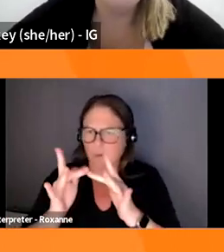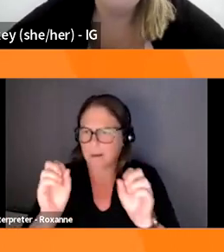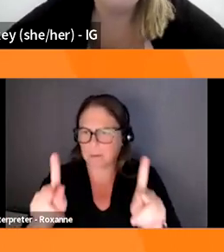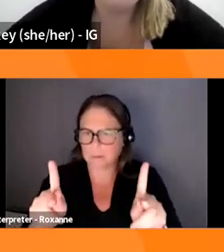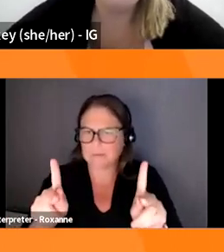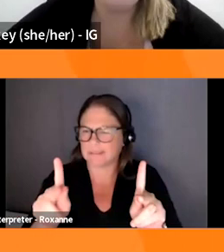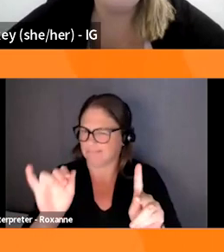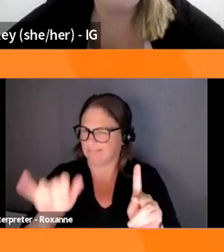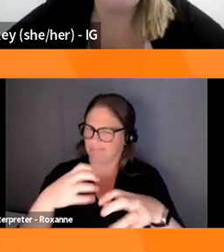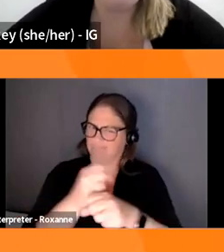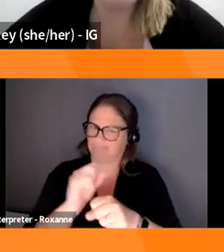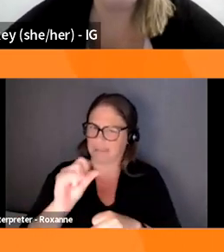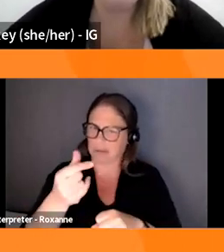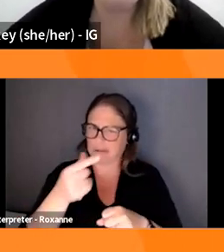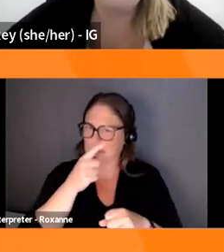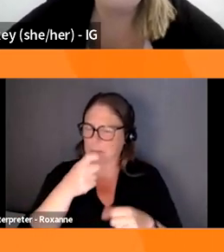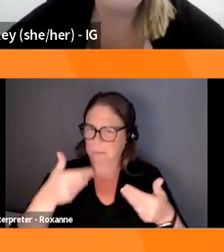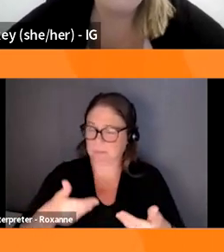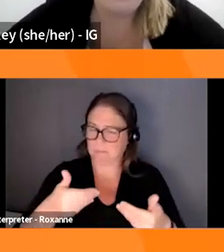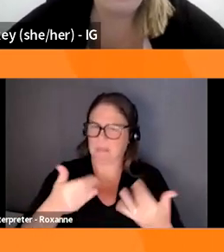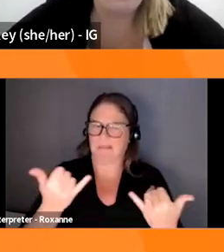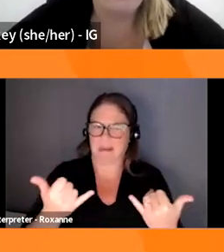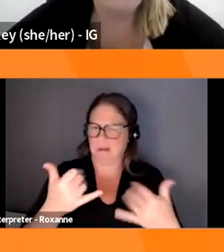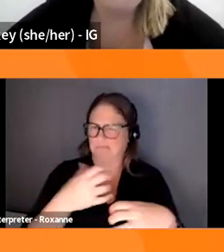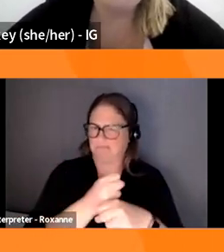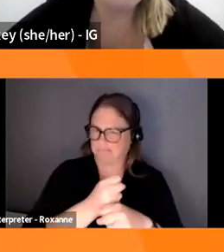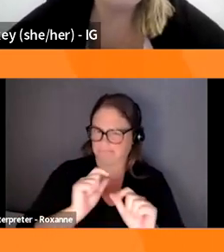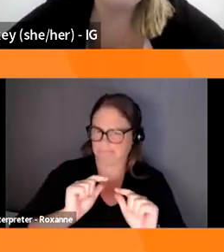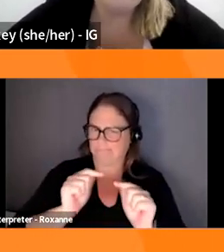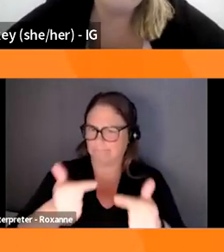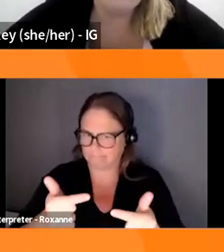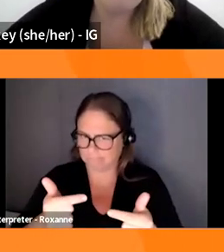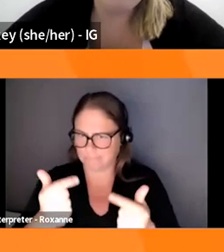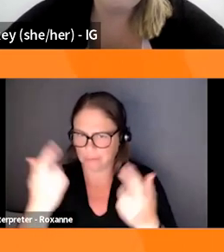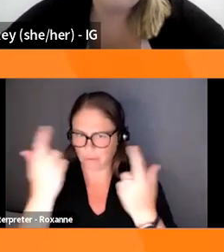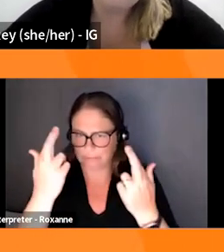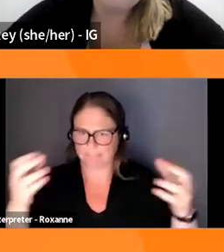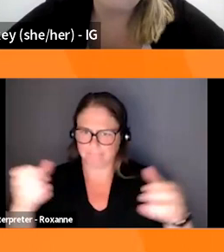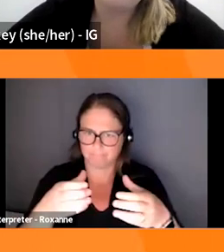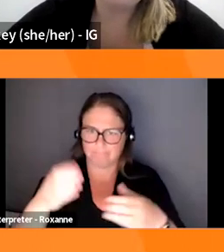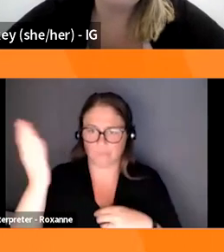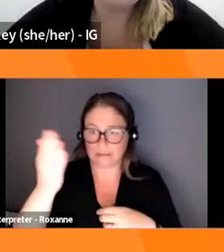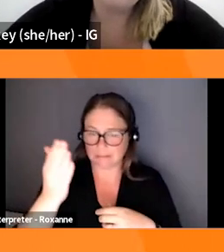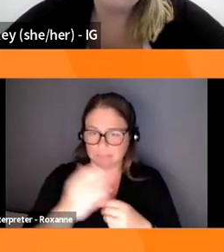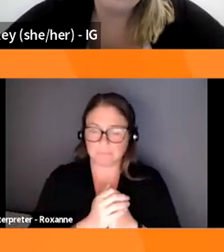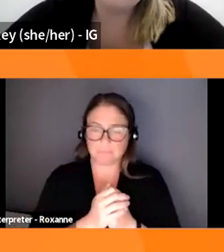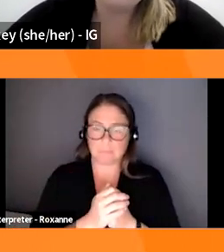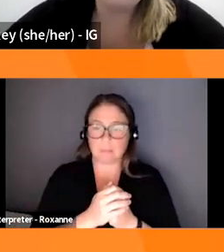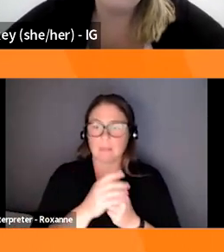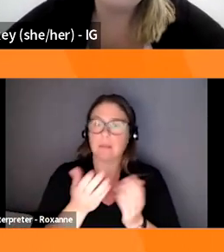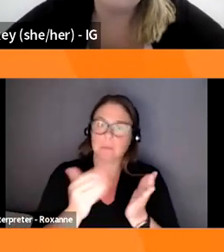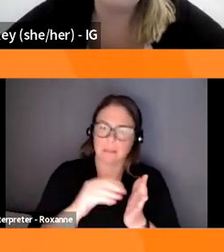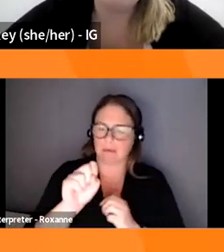start talking about the reason why you are here today. So today's expert presenters are Sylvia Gedge